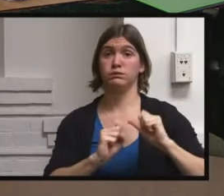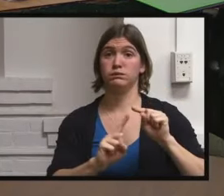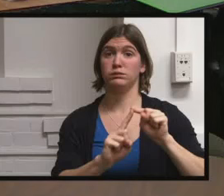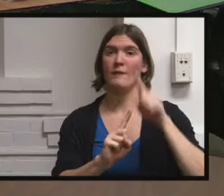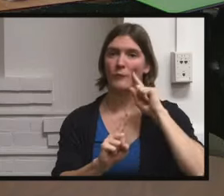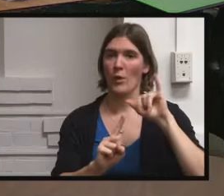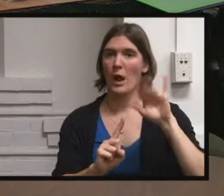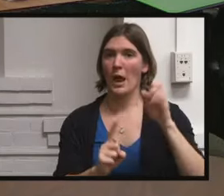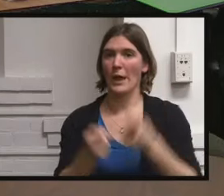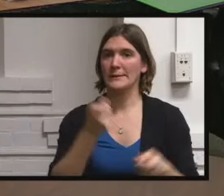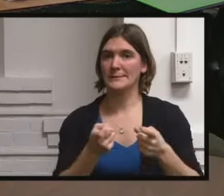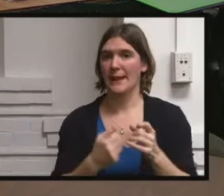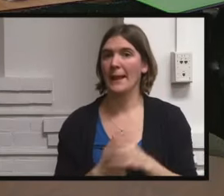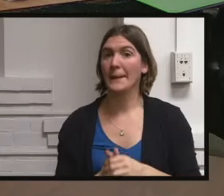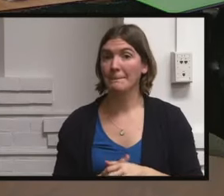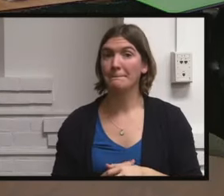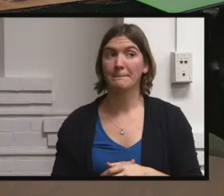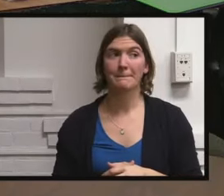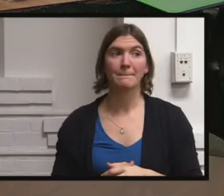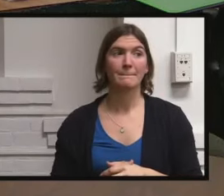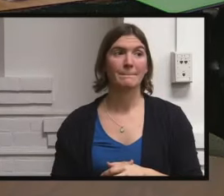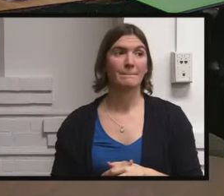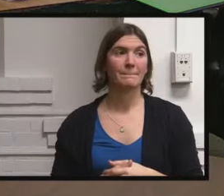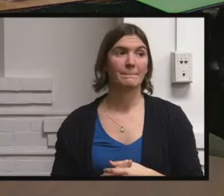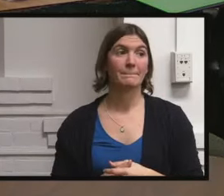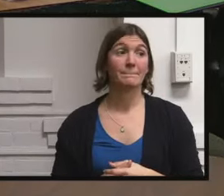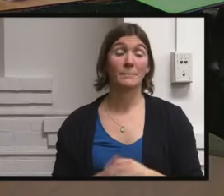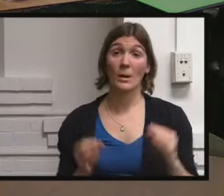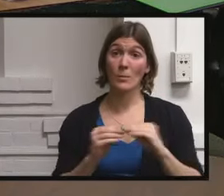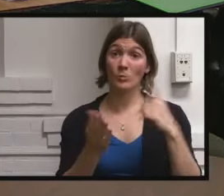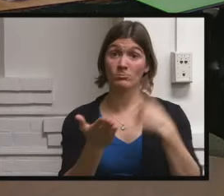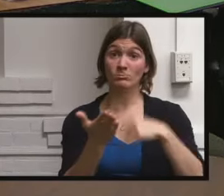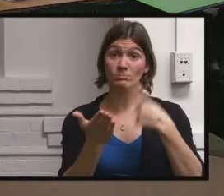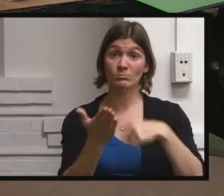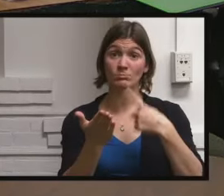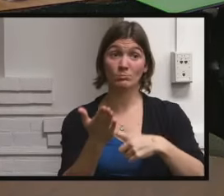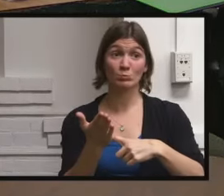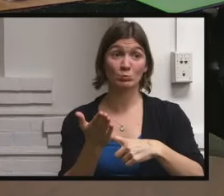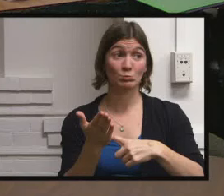Nelson Withington Skating Rink. There you go. Any further discussion?